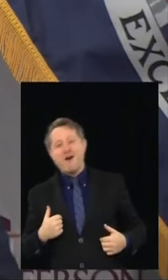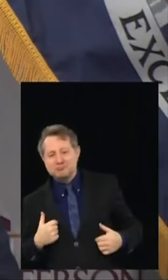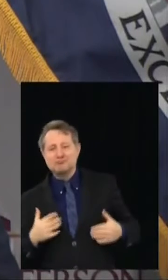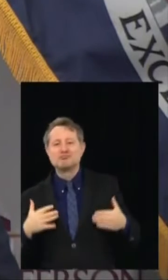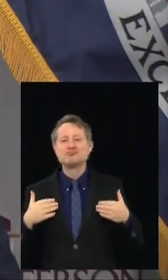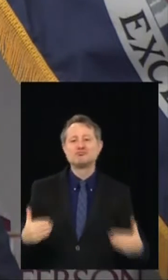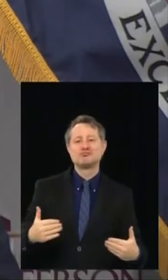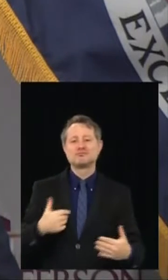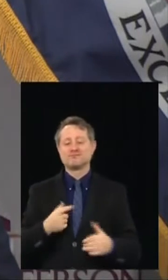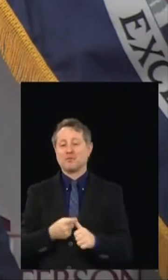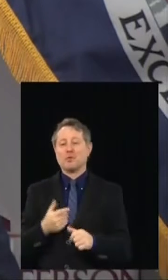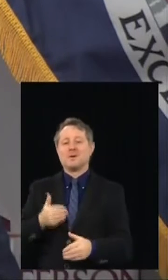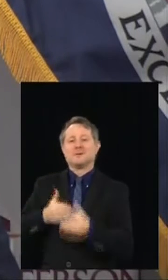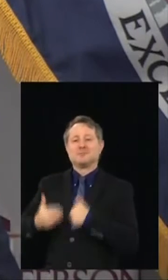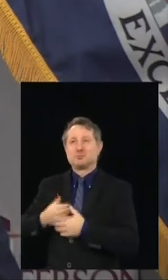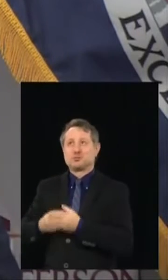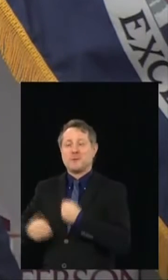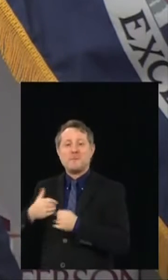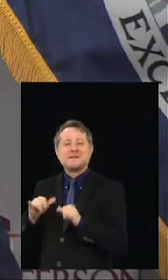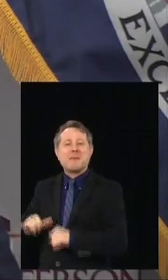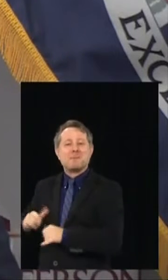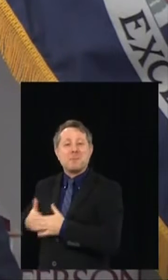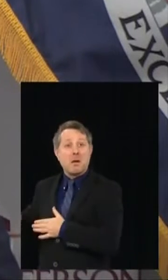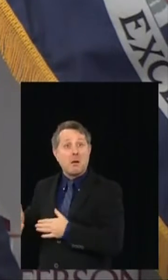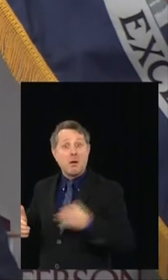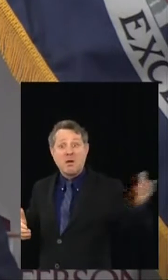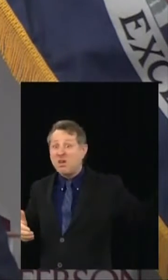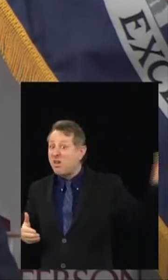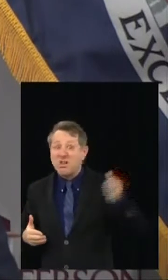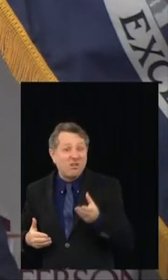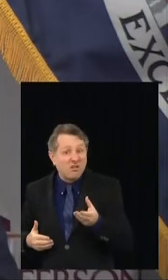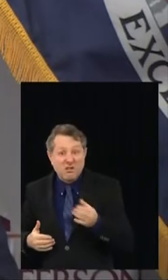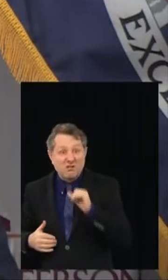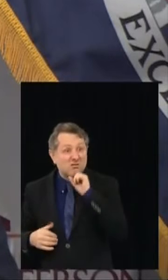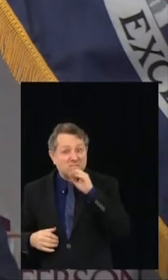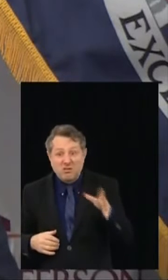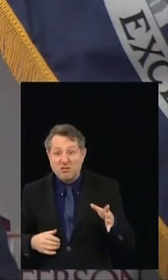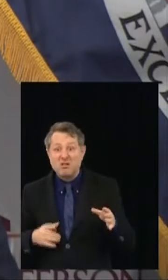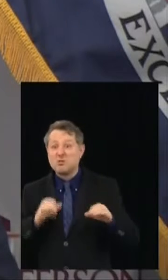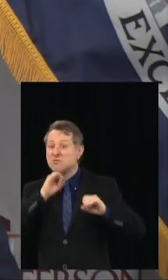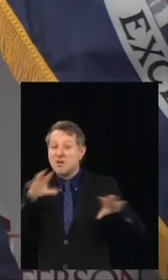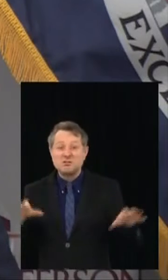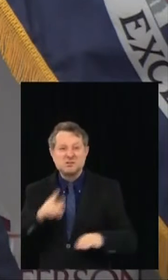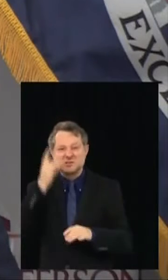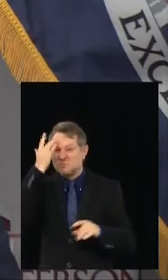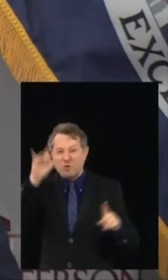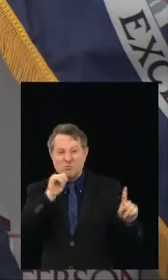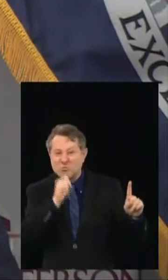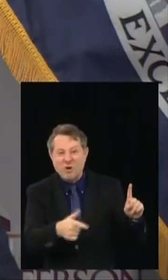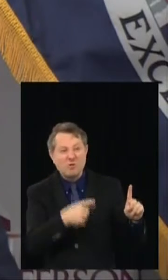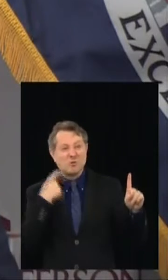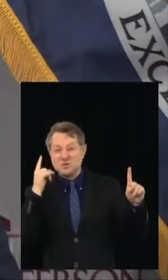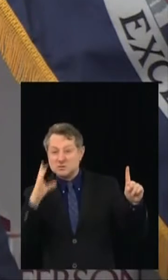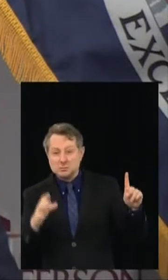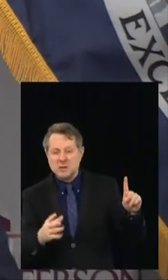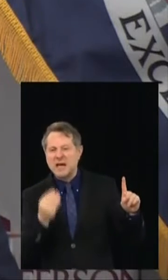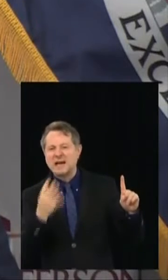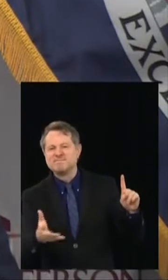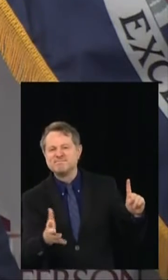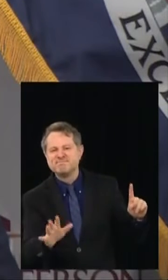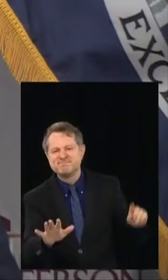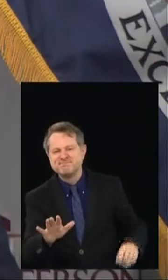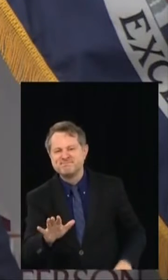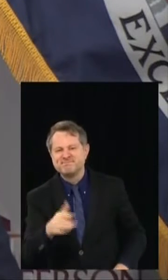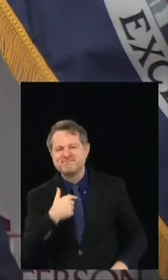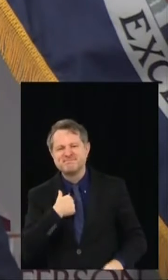But if we don't get Washington to act intelligently, which wouldn't shock any of us, right, we're